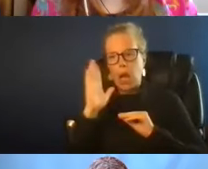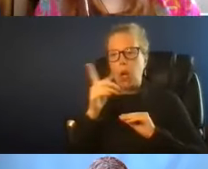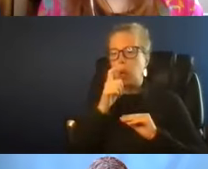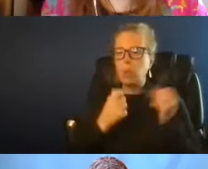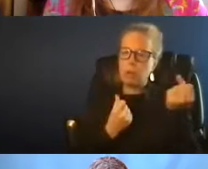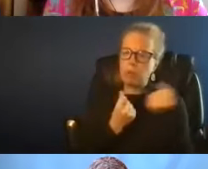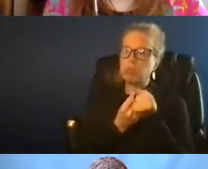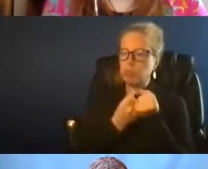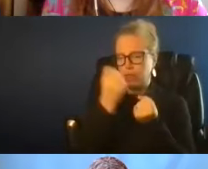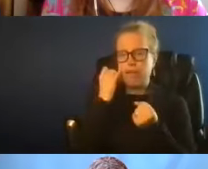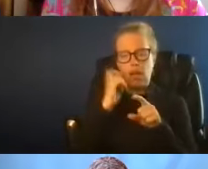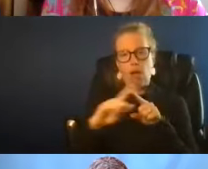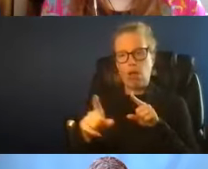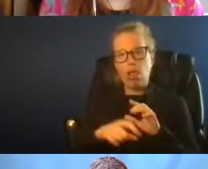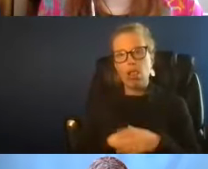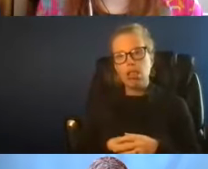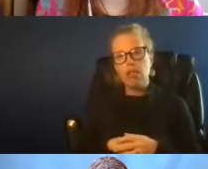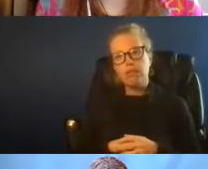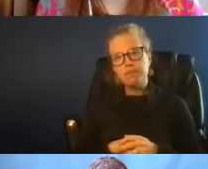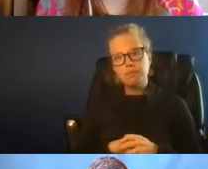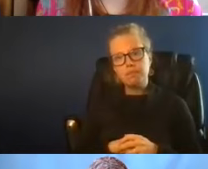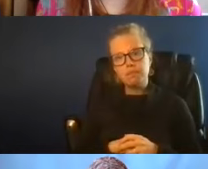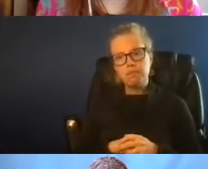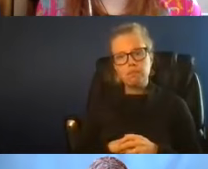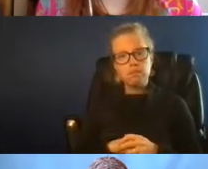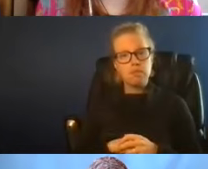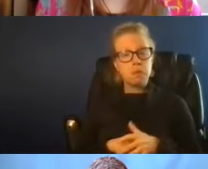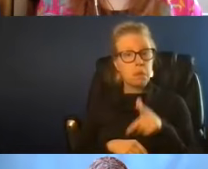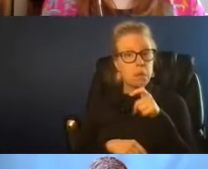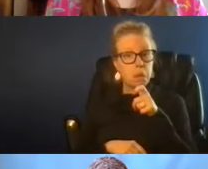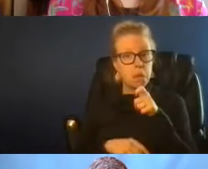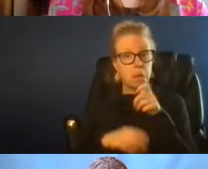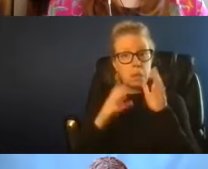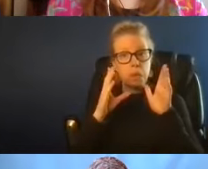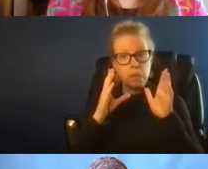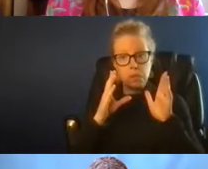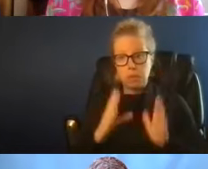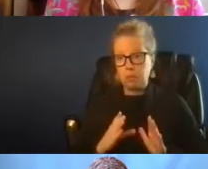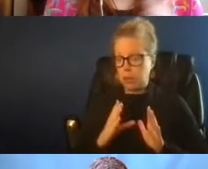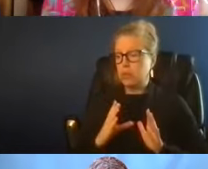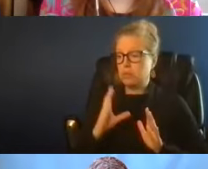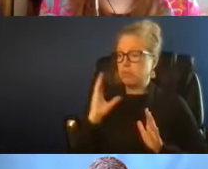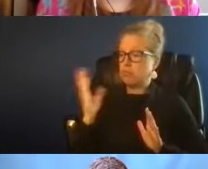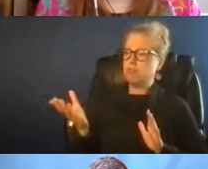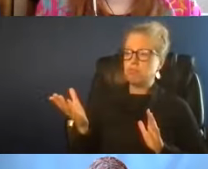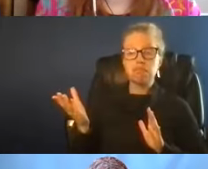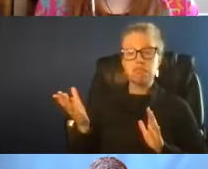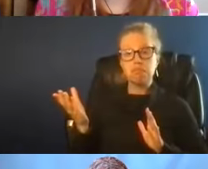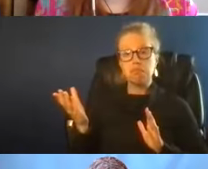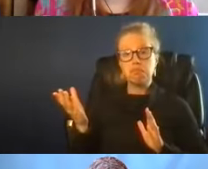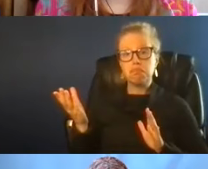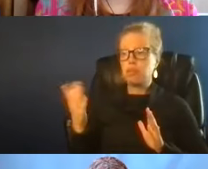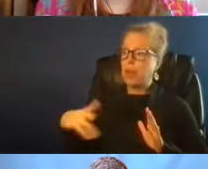call them. Who are the people that this person, that can pick this person